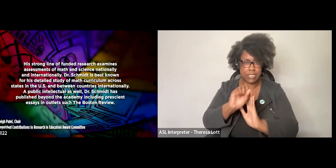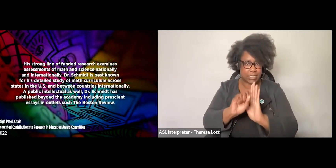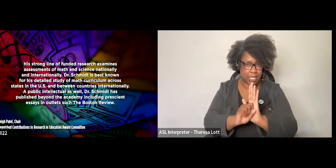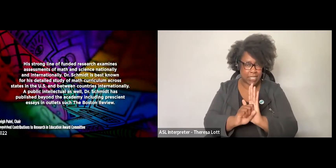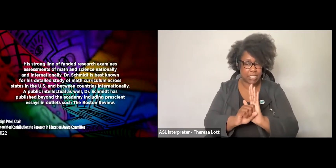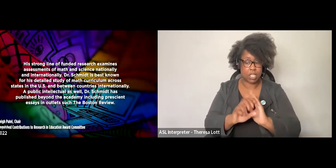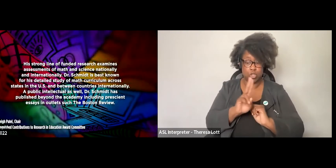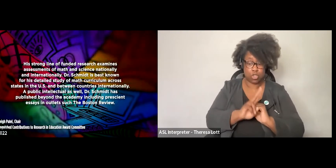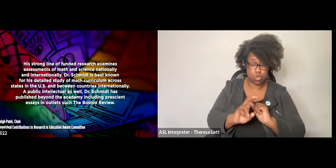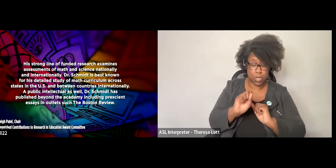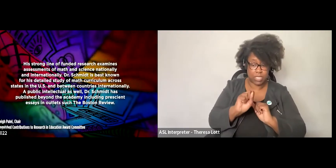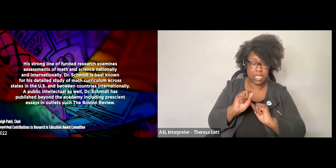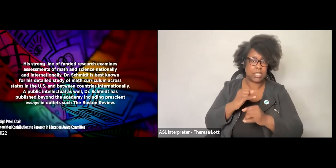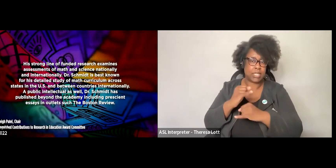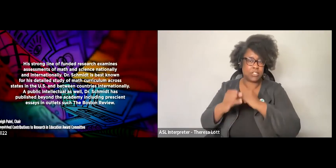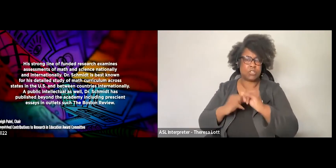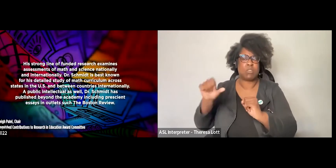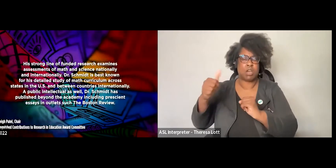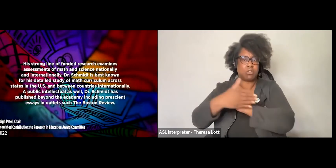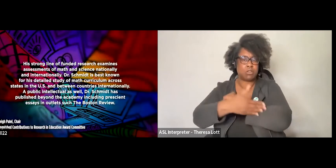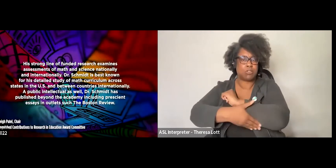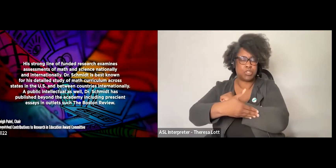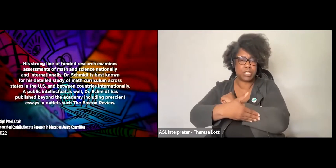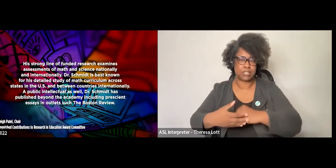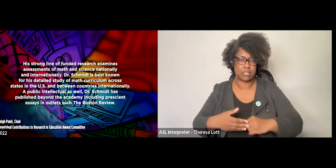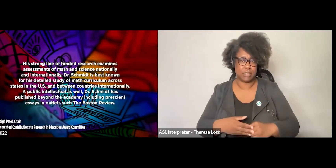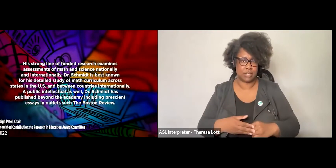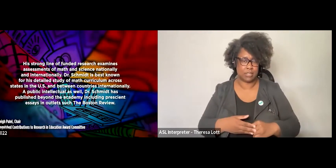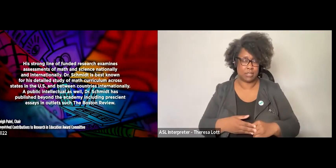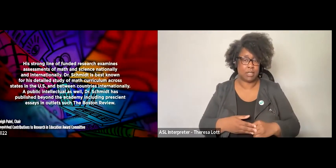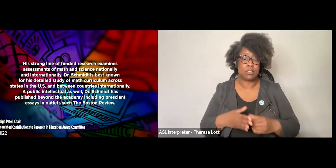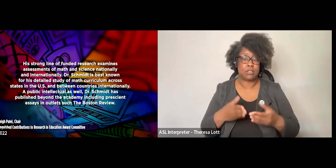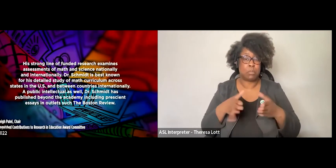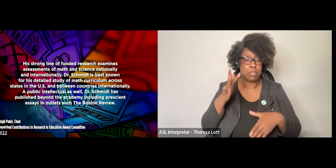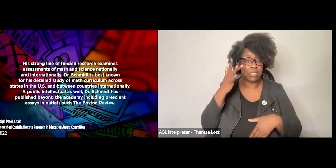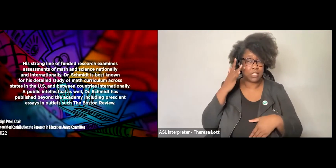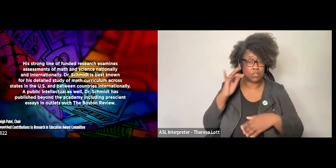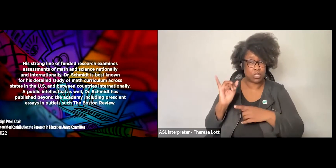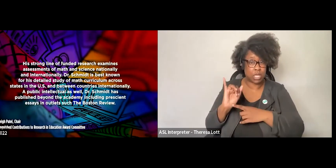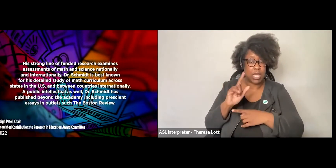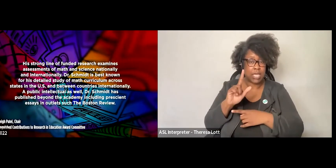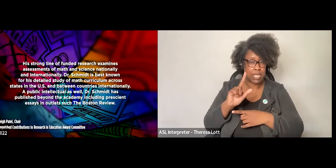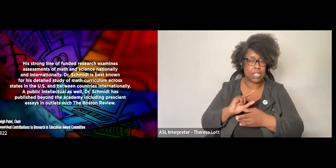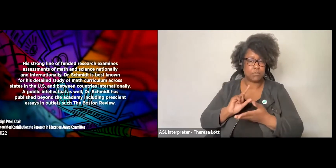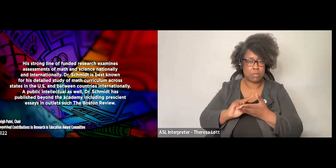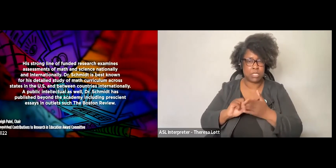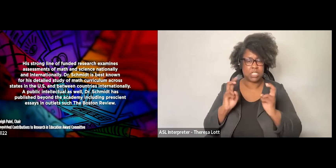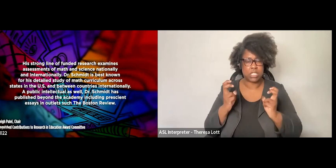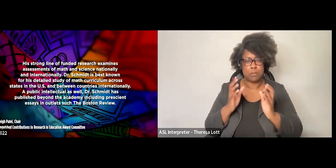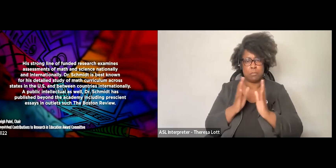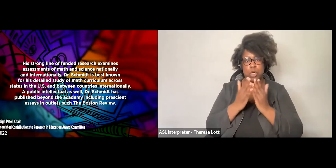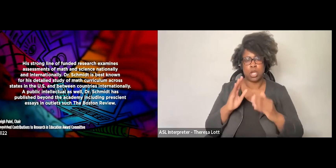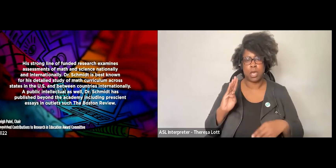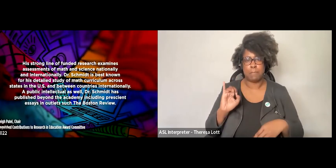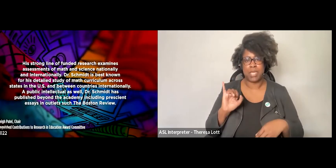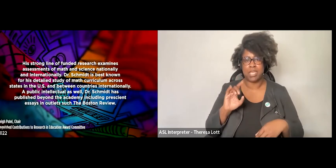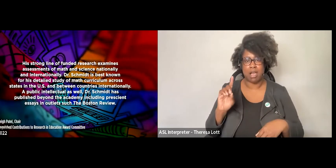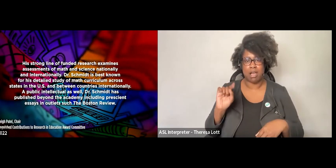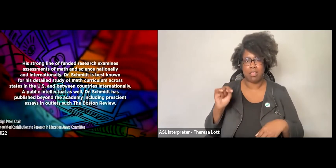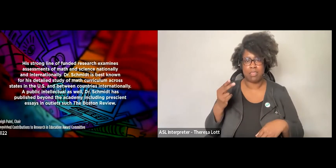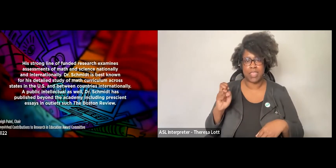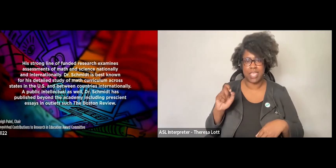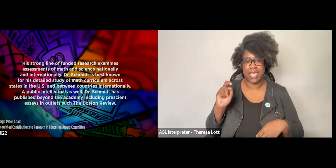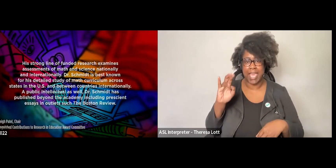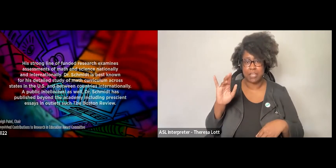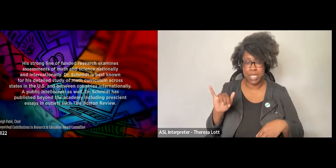internationally. A public intellectual as well, Dr. Schmidt has published beyond the academy, including prescient essays in outlets